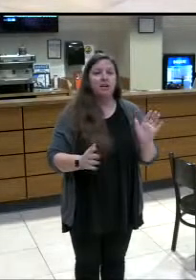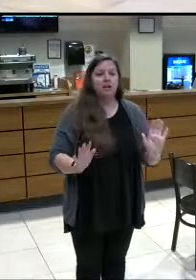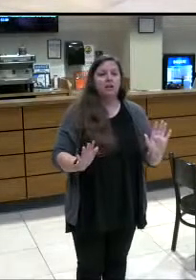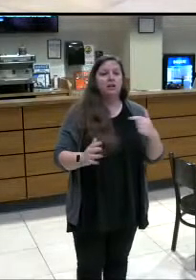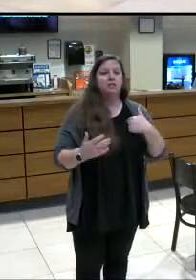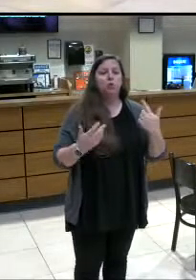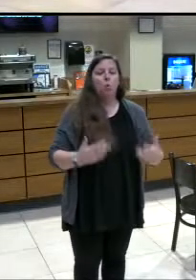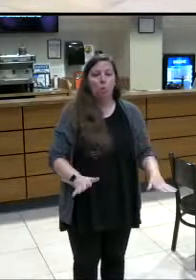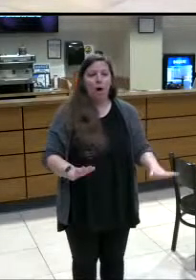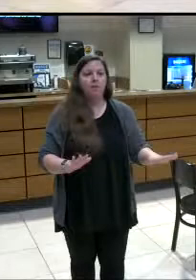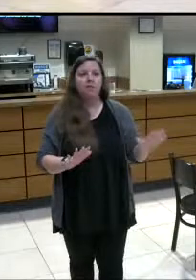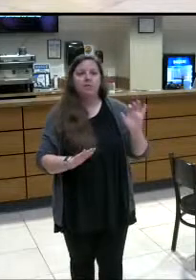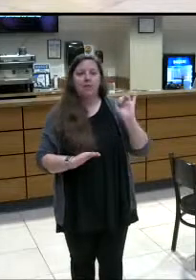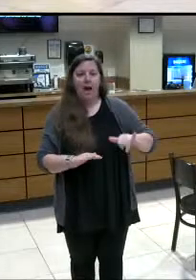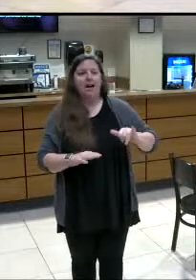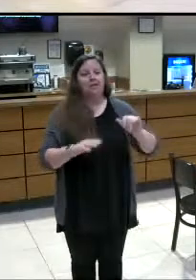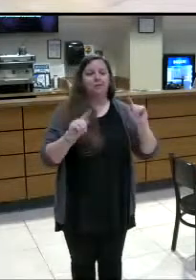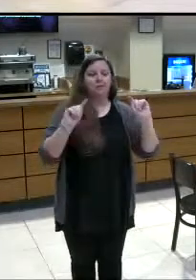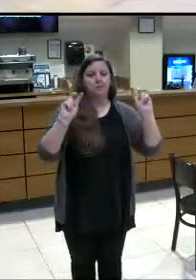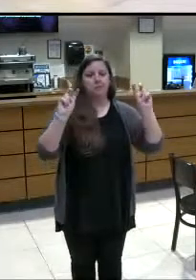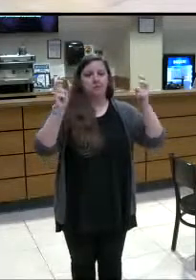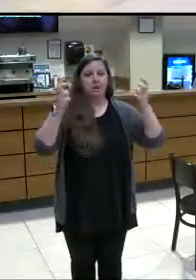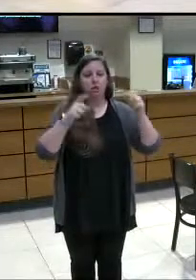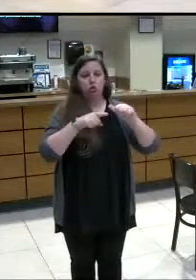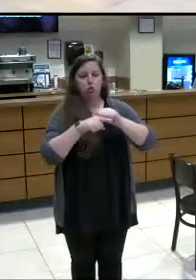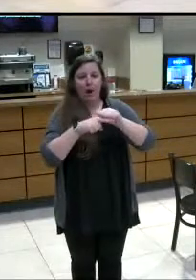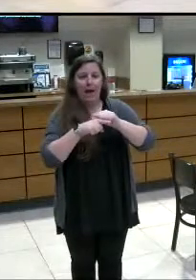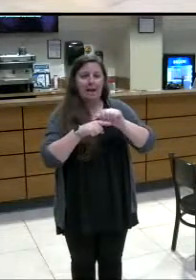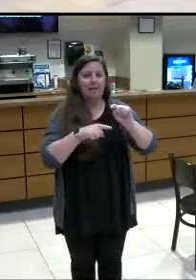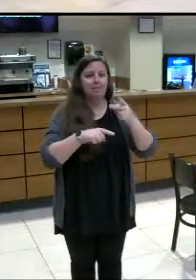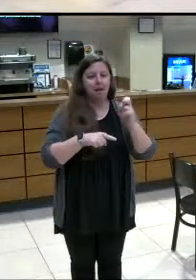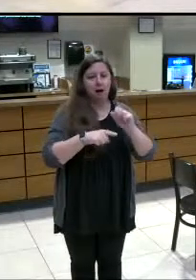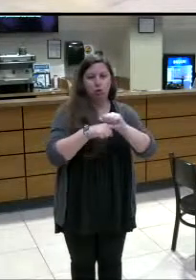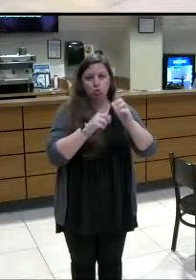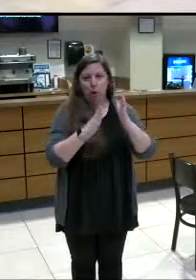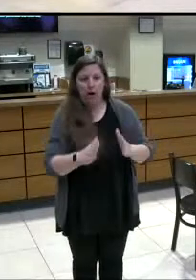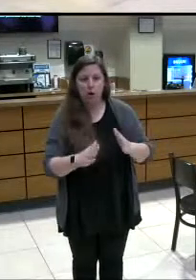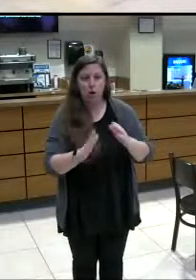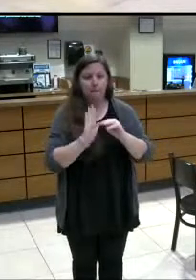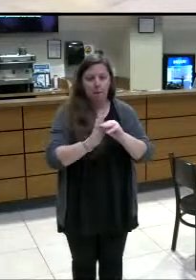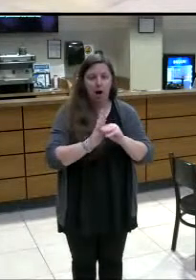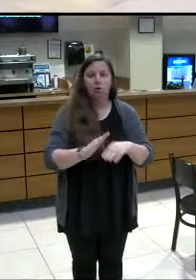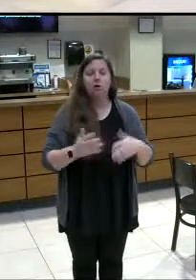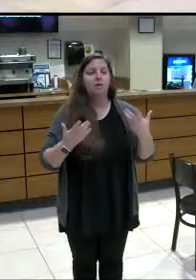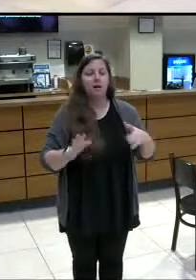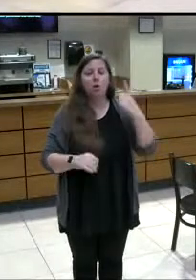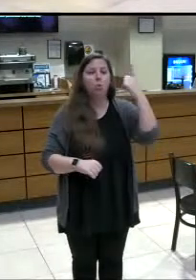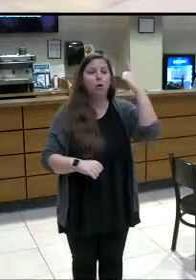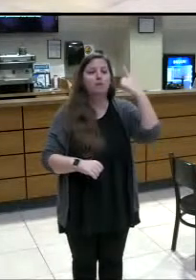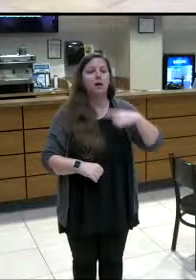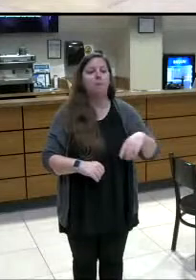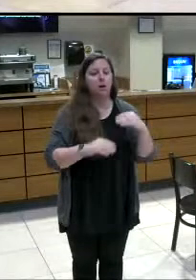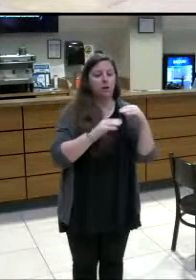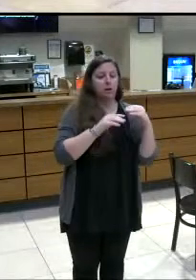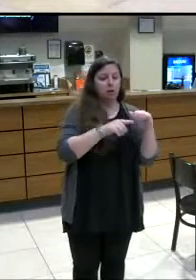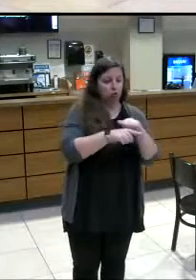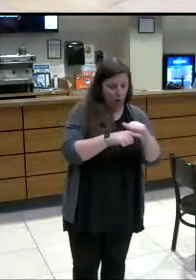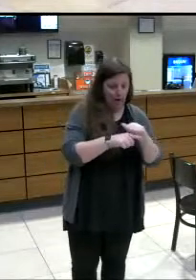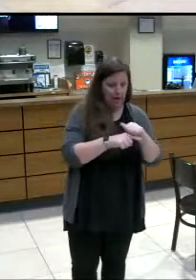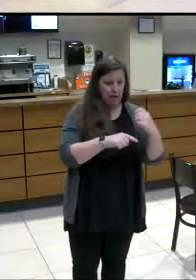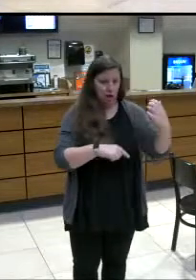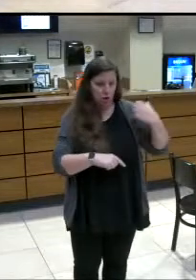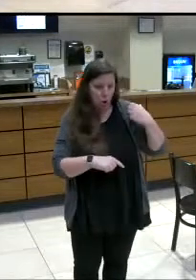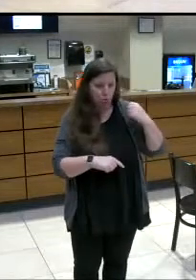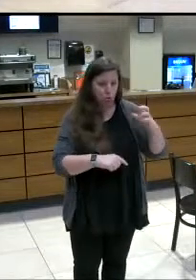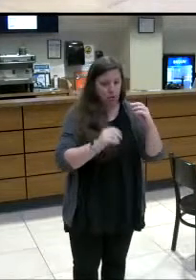model. They don't want someone training a coach or a teacher to redeliver to them. They want